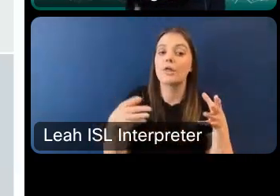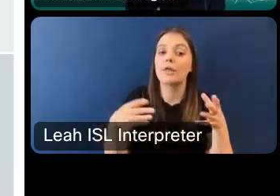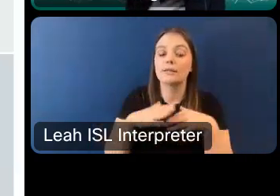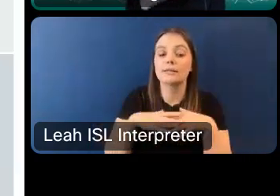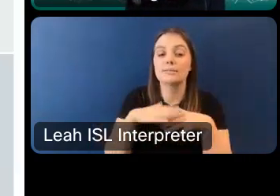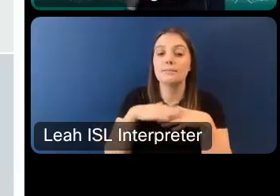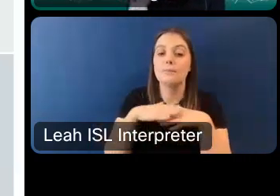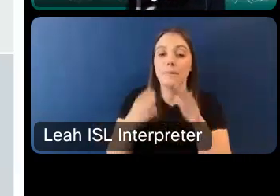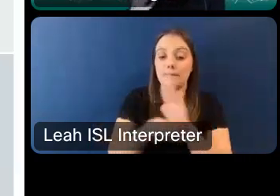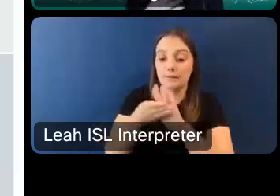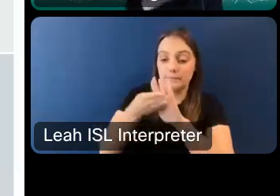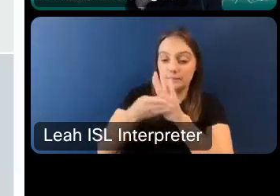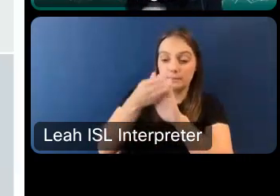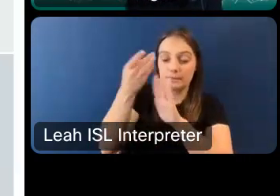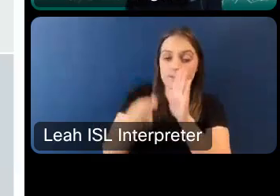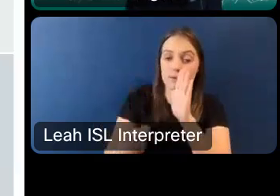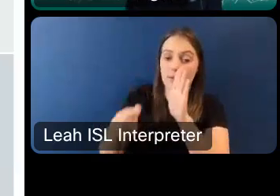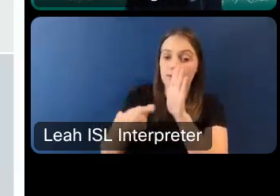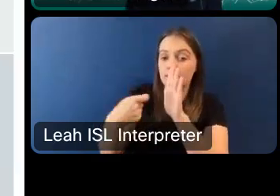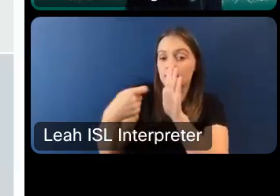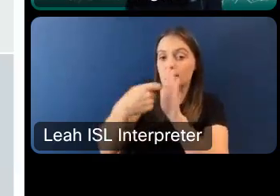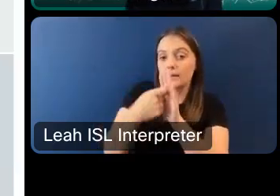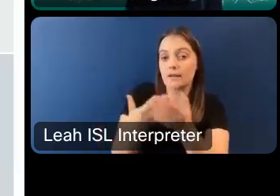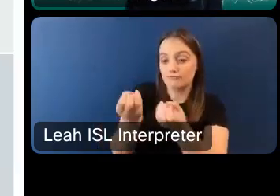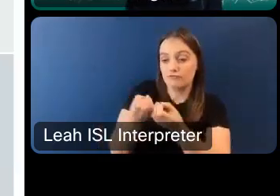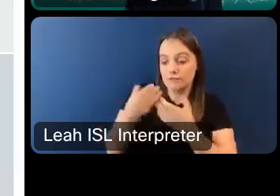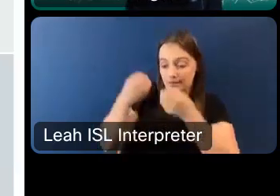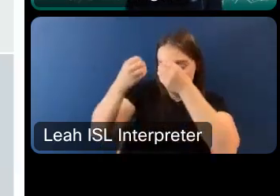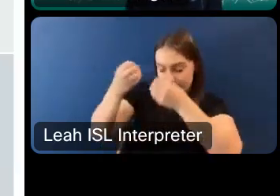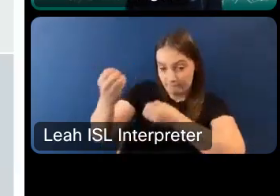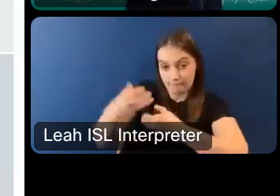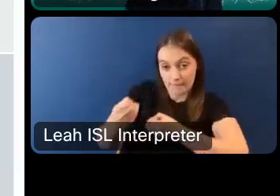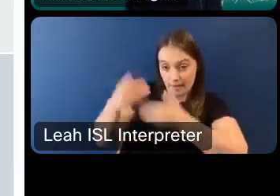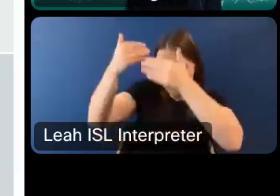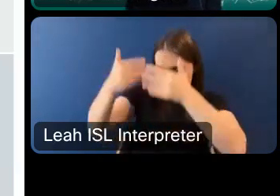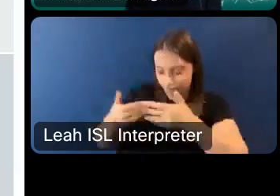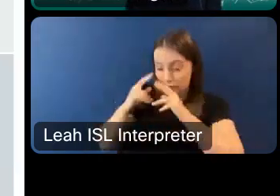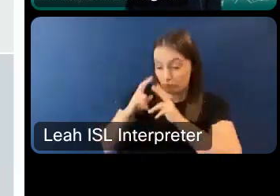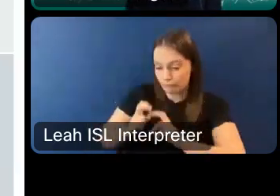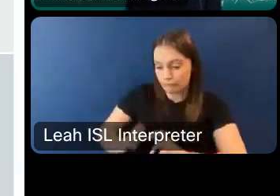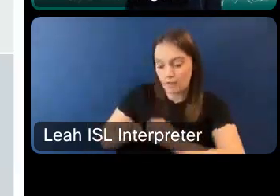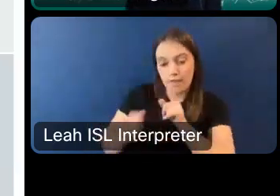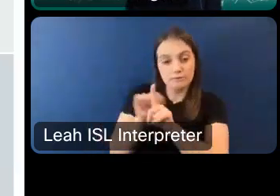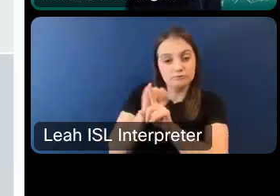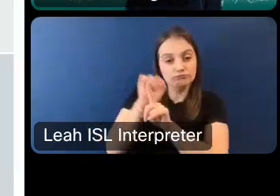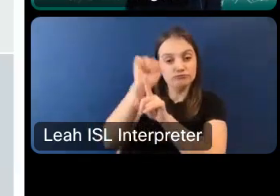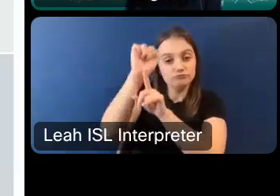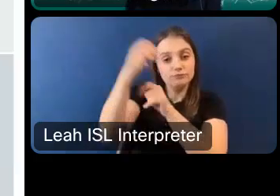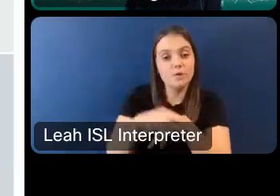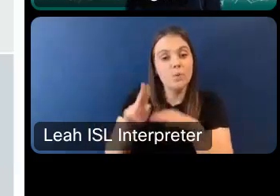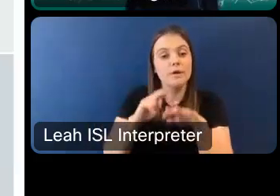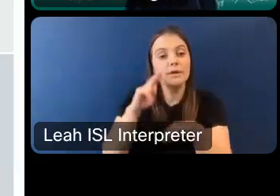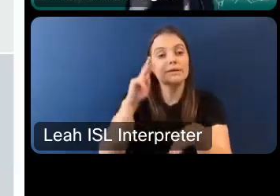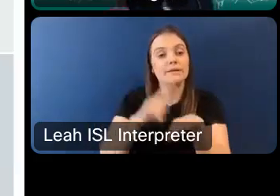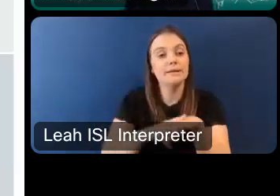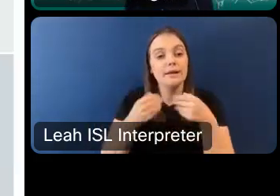constantly building on it. You're getting your feedback, and you're with a plan for national rollout and governance at phase 3.